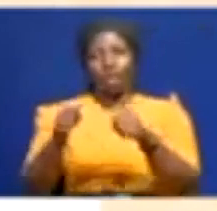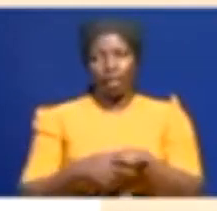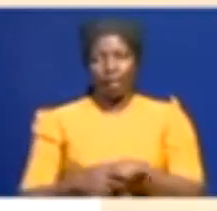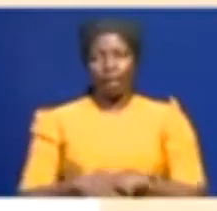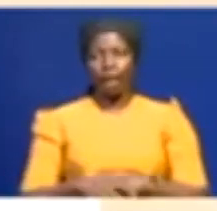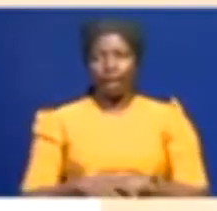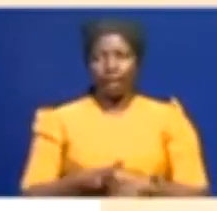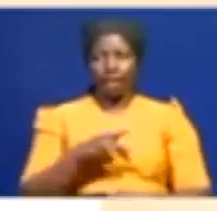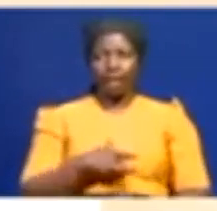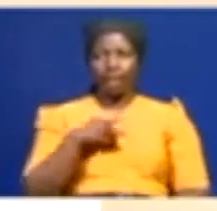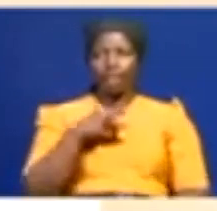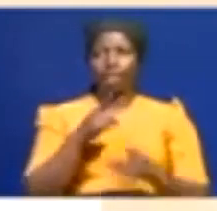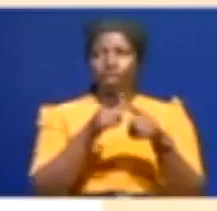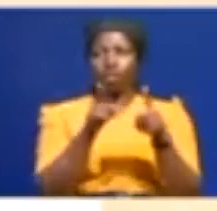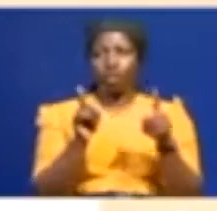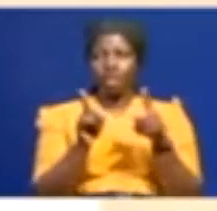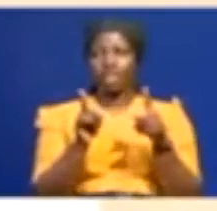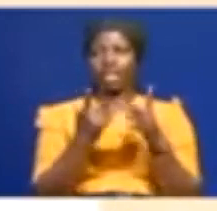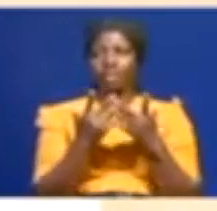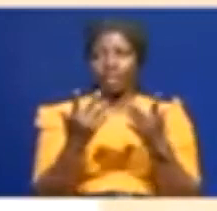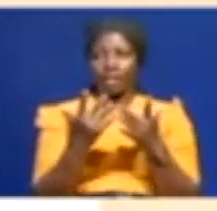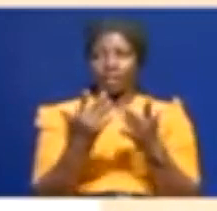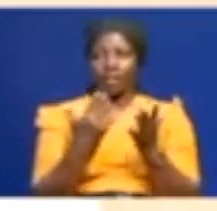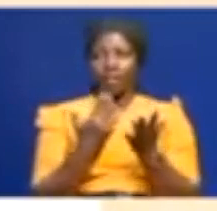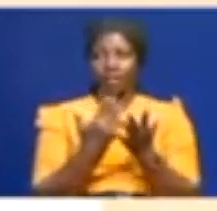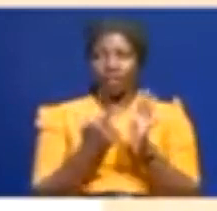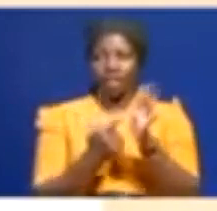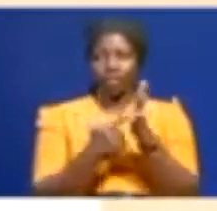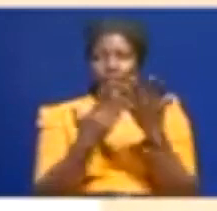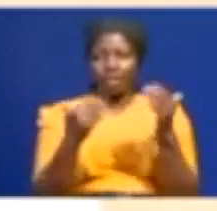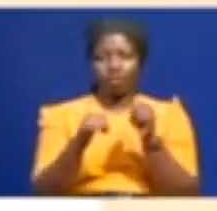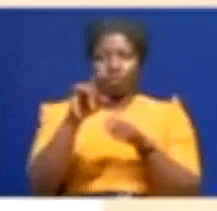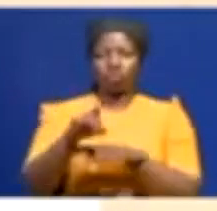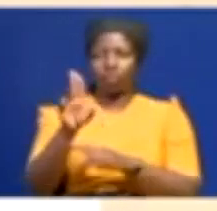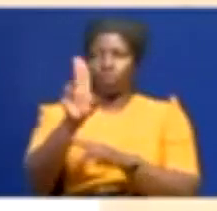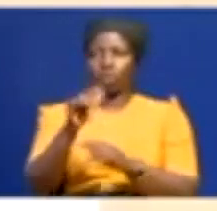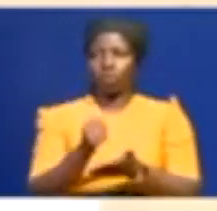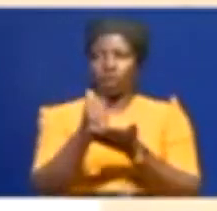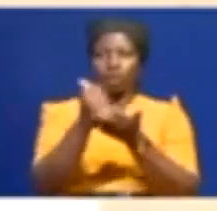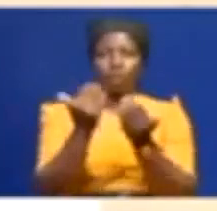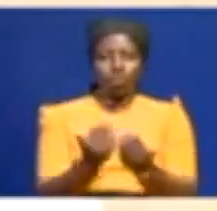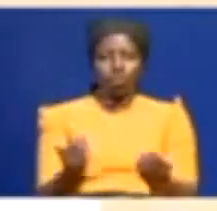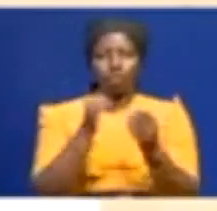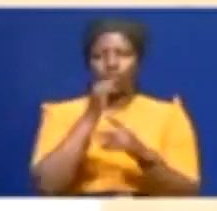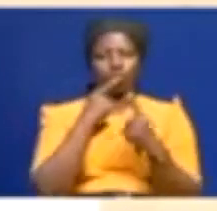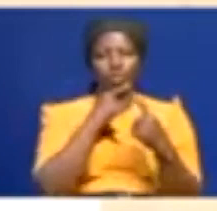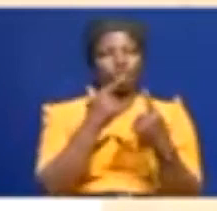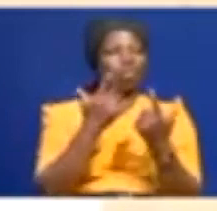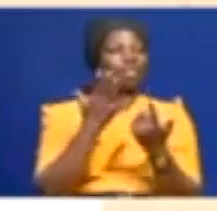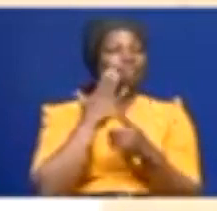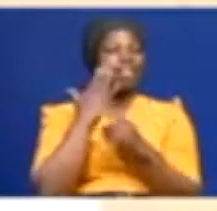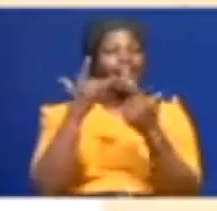that those factors like the monitor issues to be used to be able to help the children not to talk the mother tongues and the